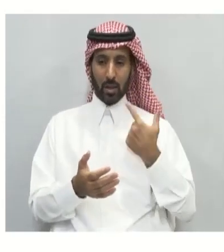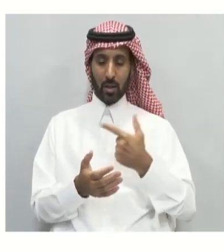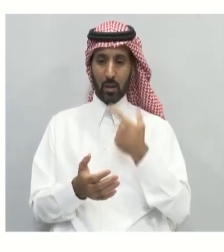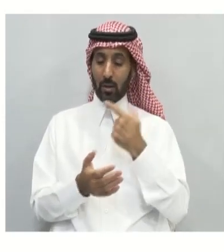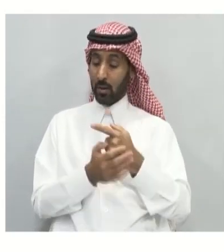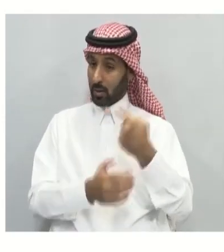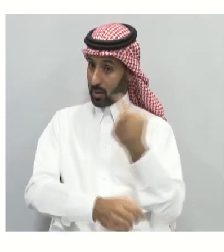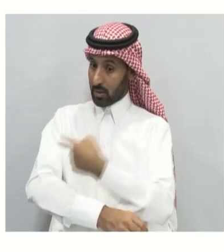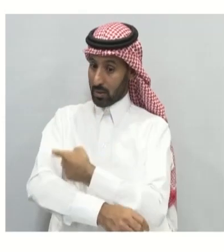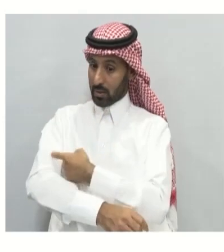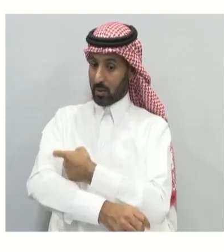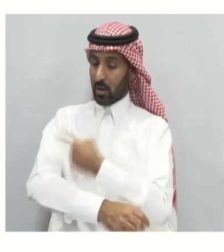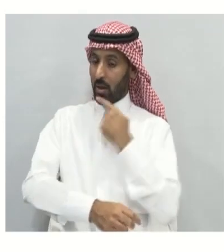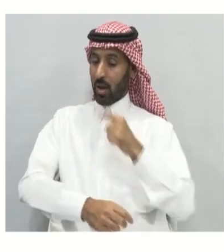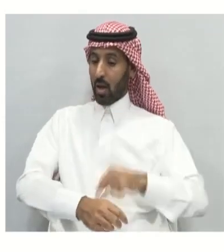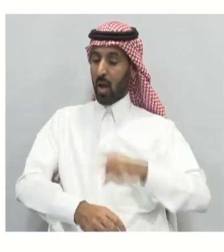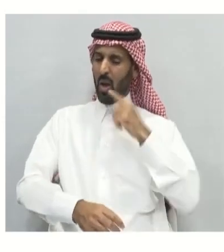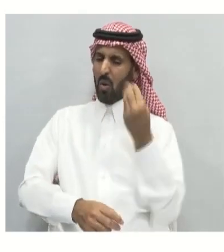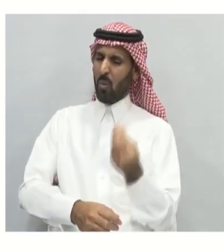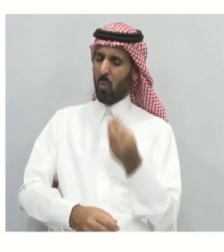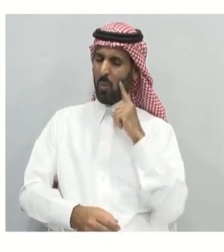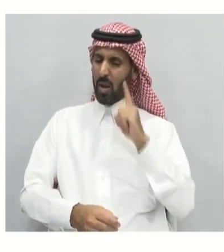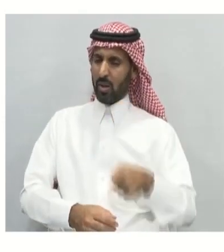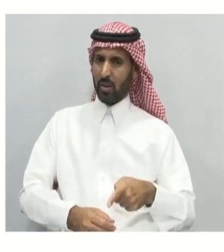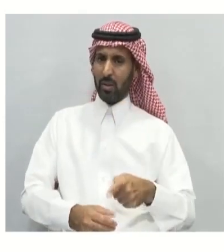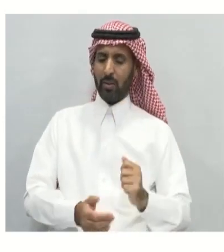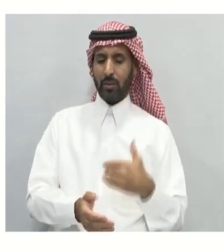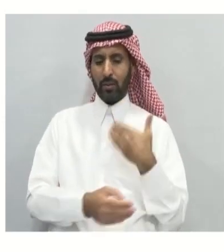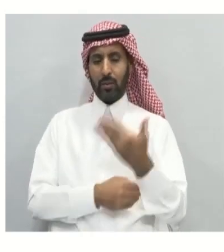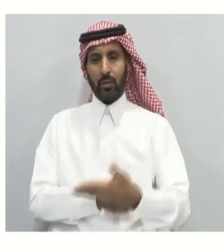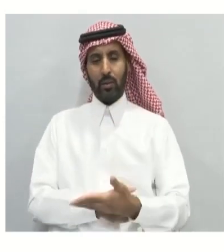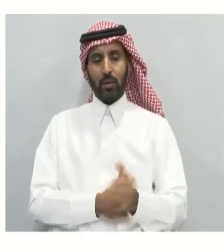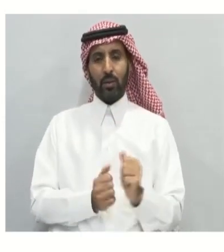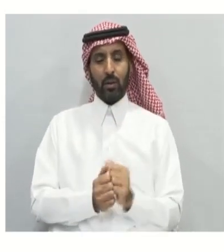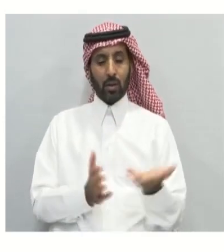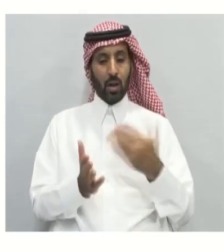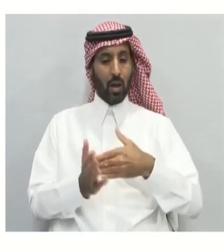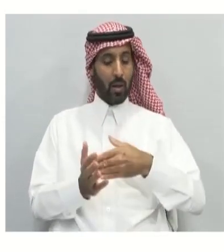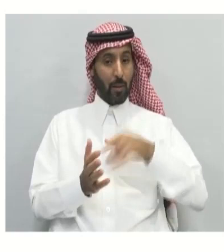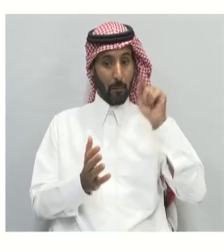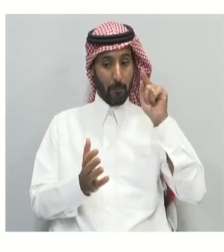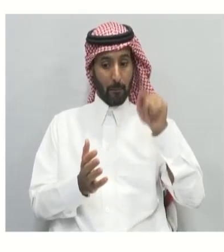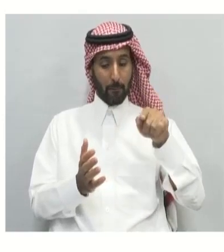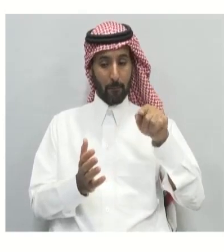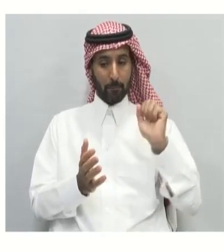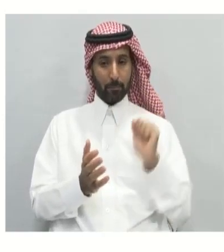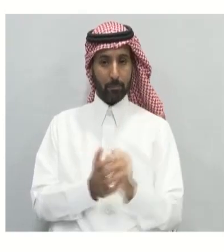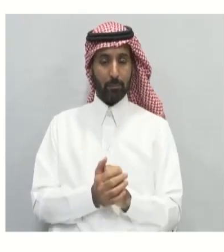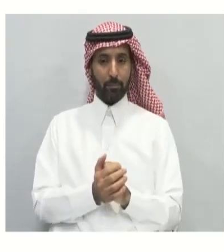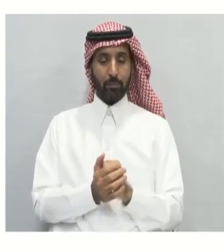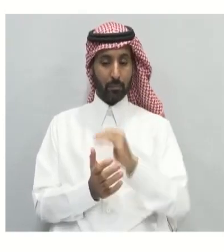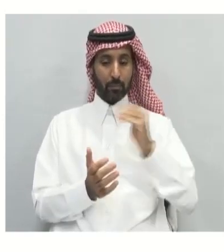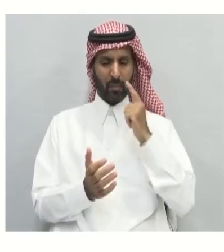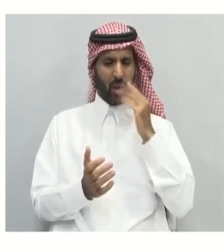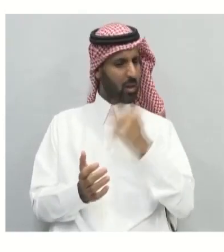the hospital for a few days. Then, the end of the sentence. Full stop.